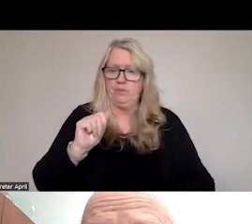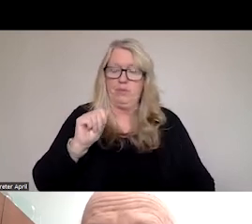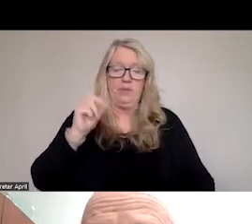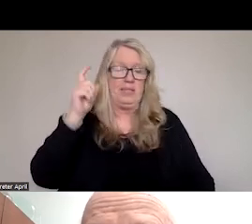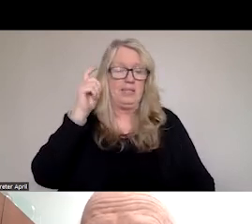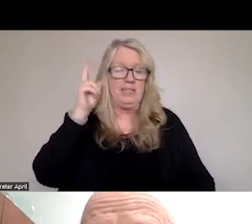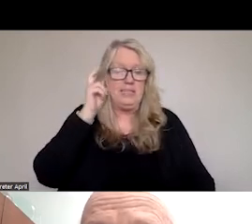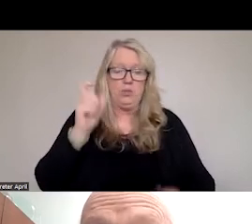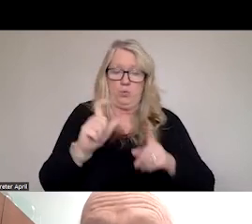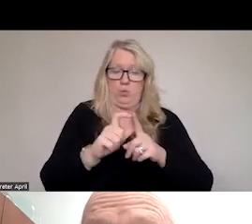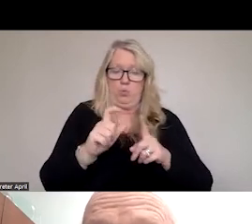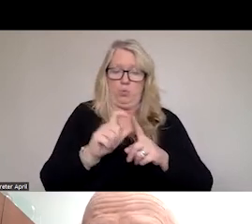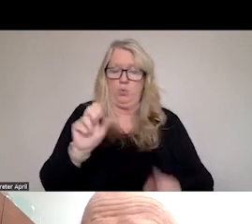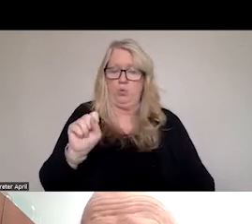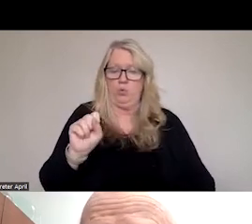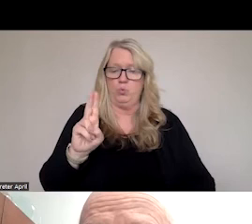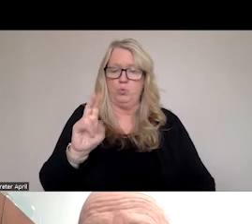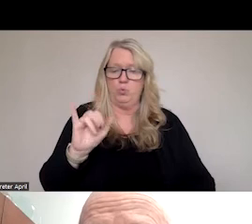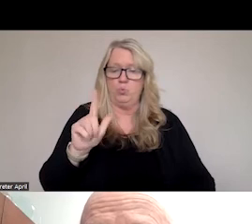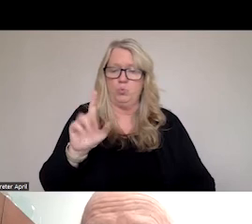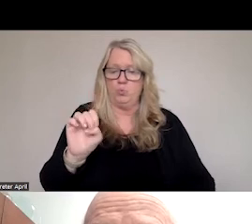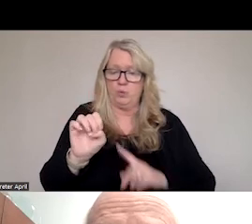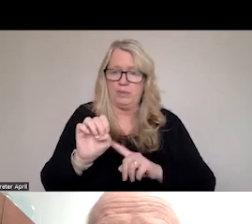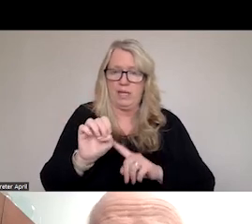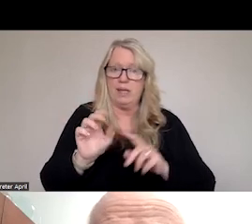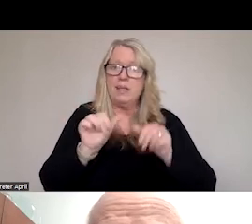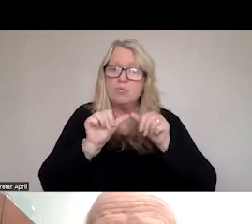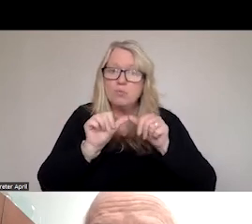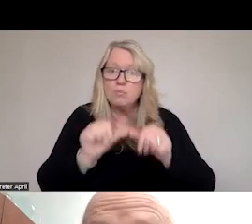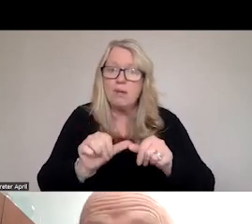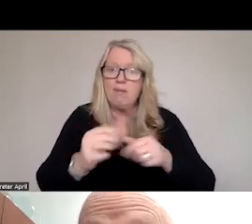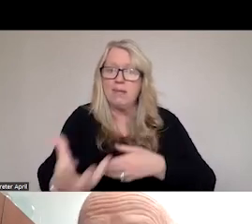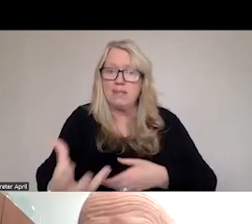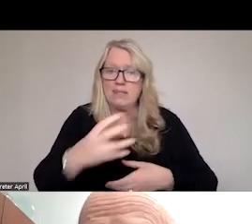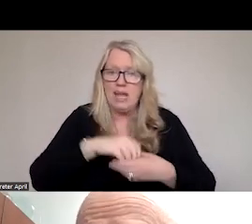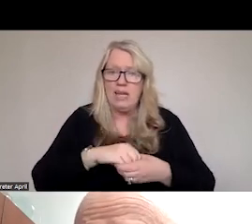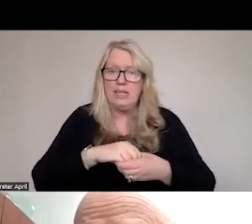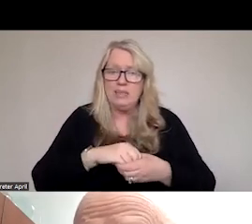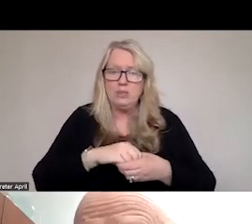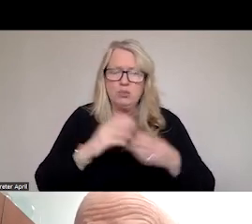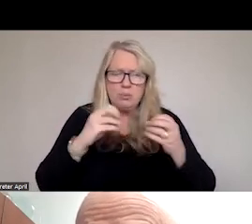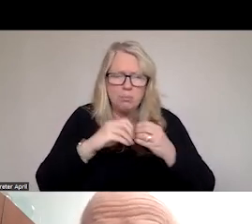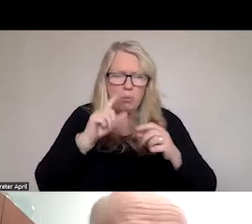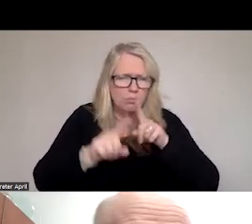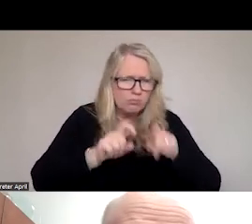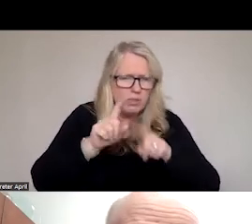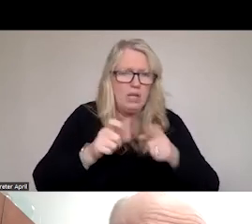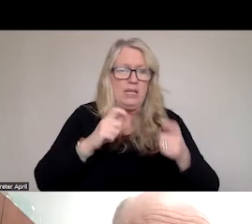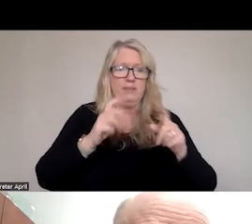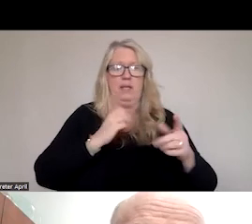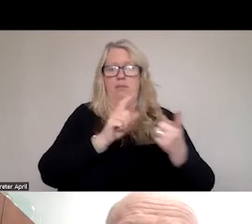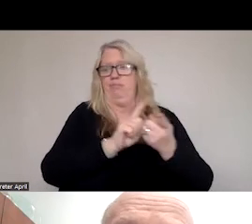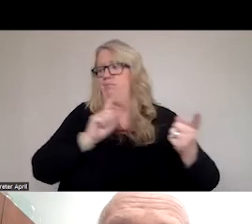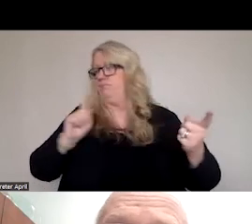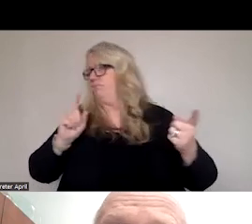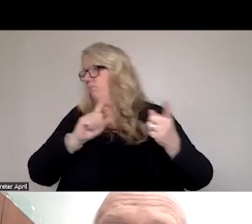in a conversation and remain engaged and explore rather than to distance, avoid, and to